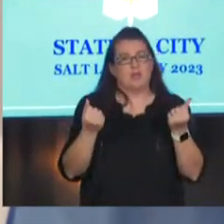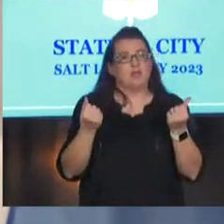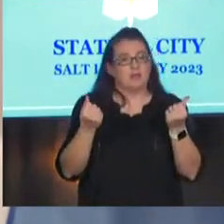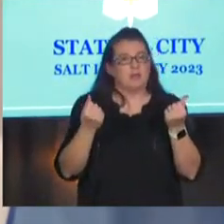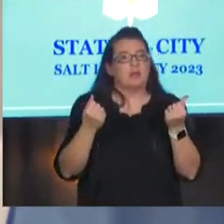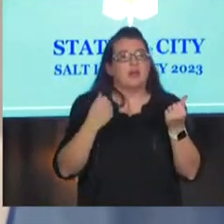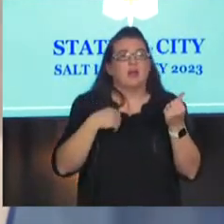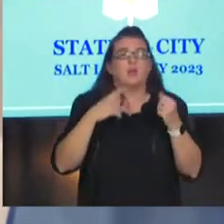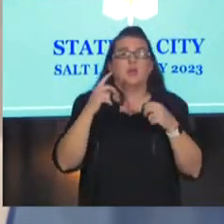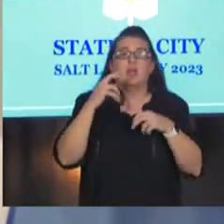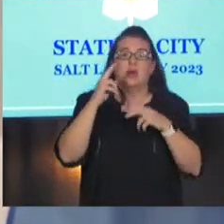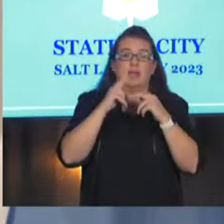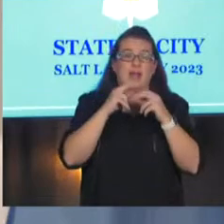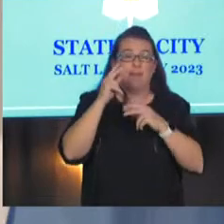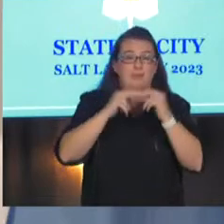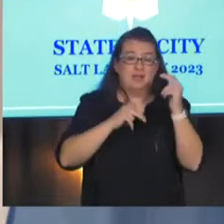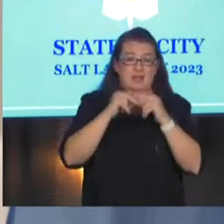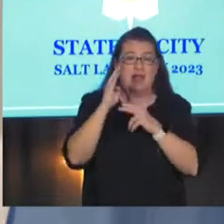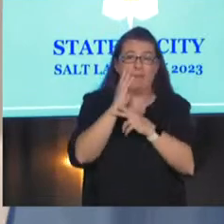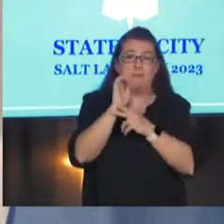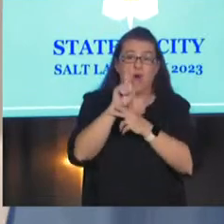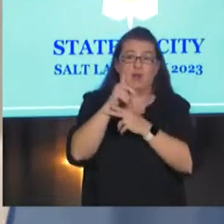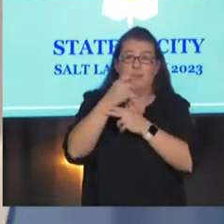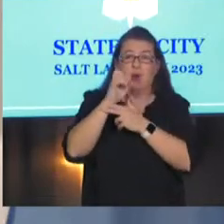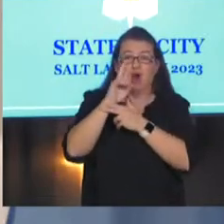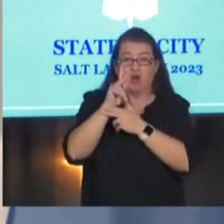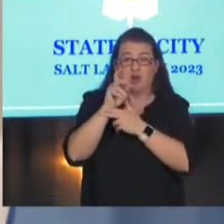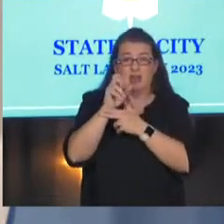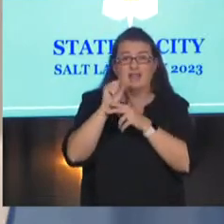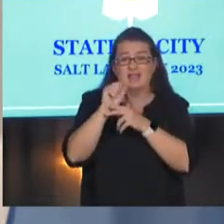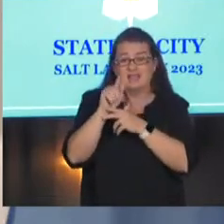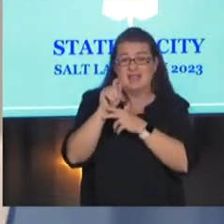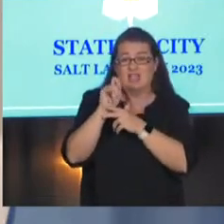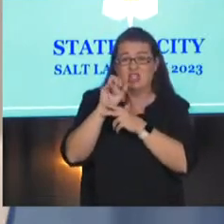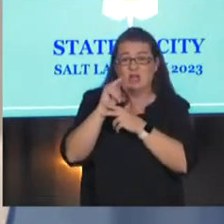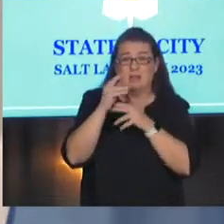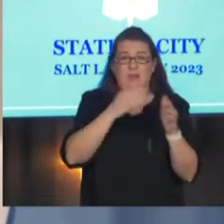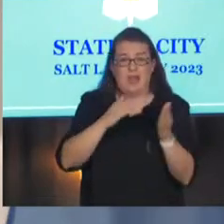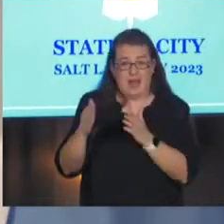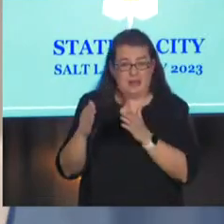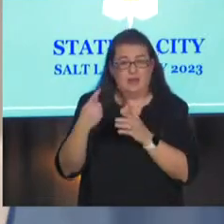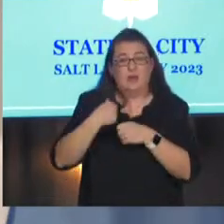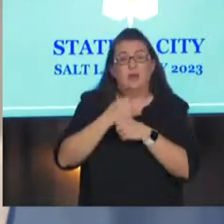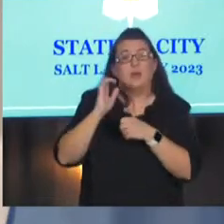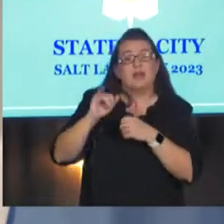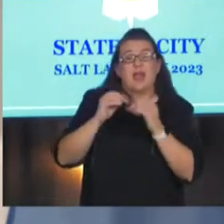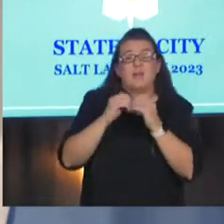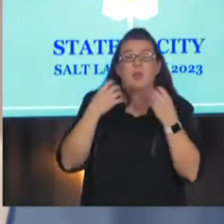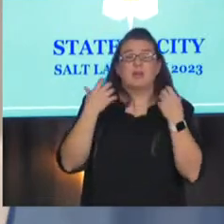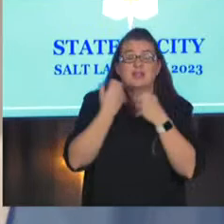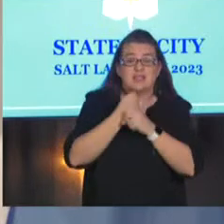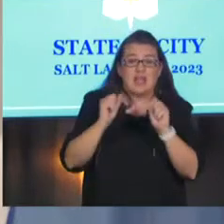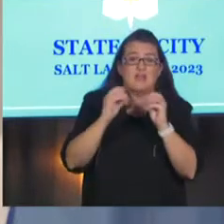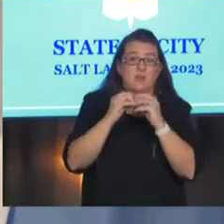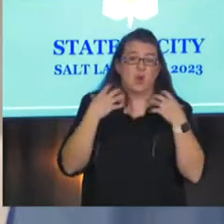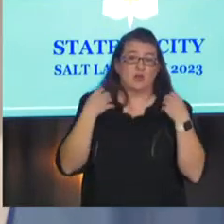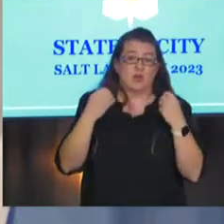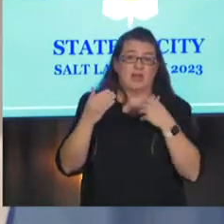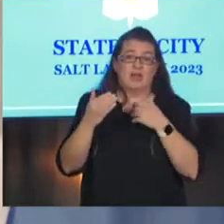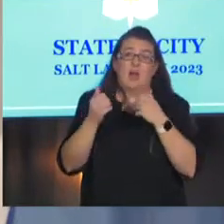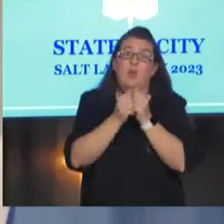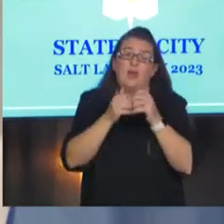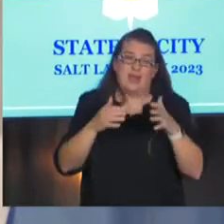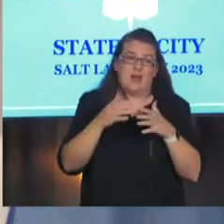building out the ballpark station area plan. We're going to see it through. And we're going to make that area safer and stronger even without the